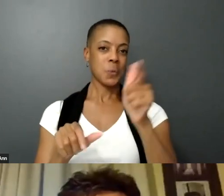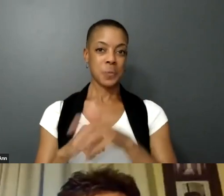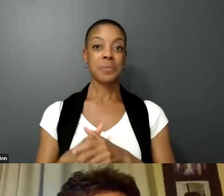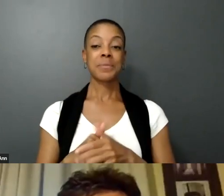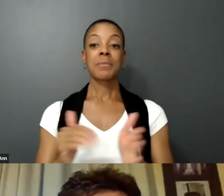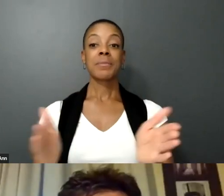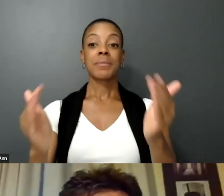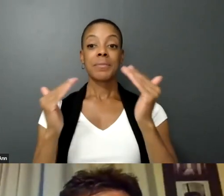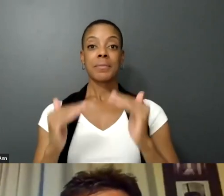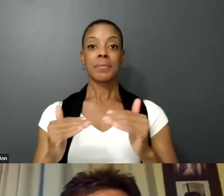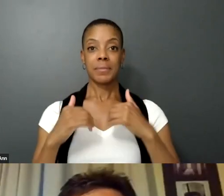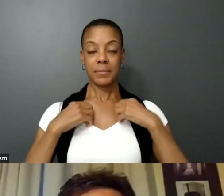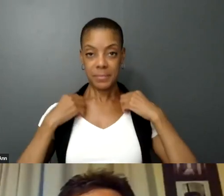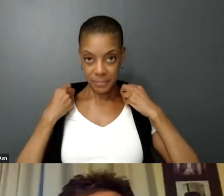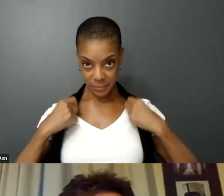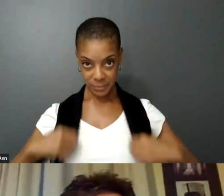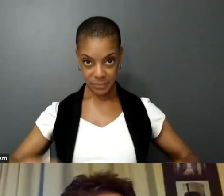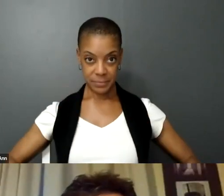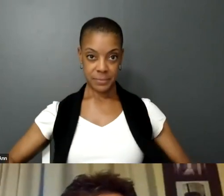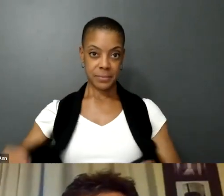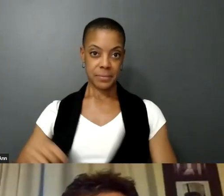Next up, I just have to pull it up here.